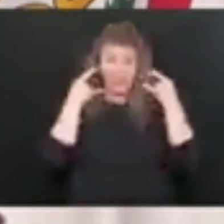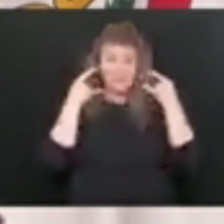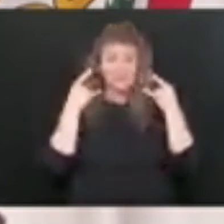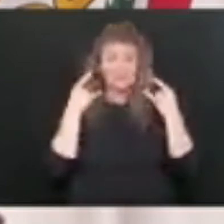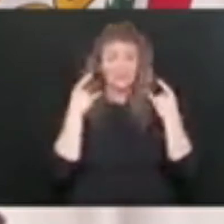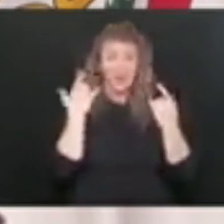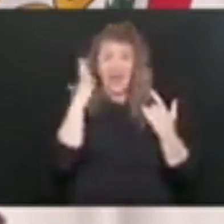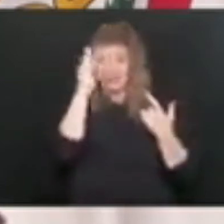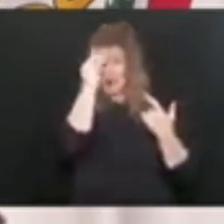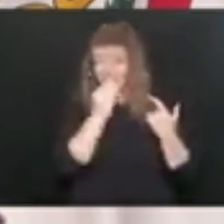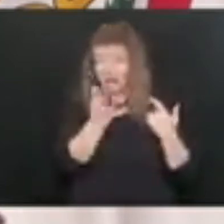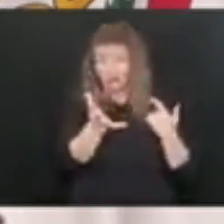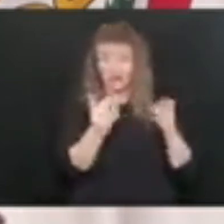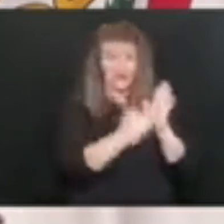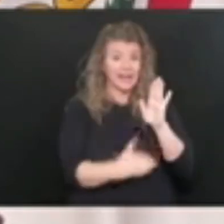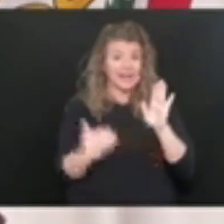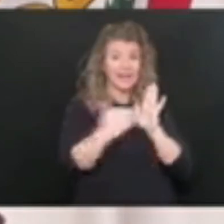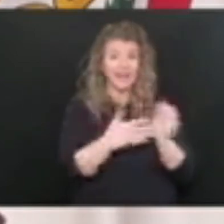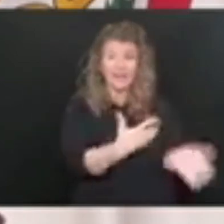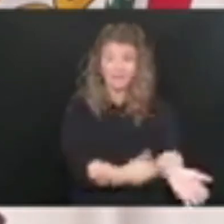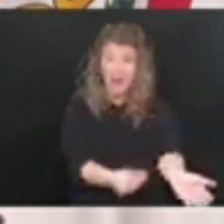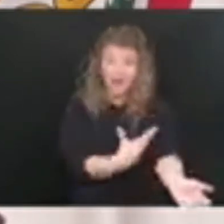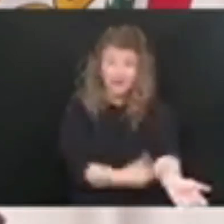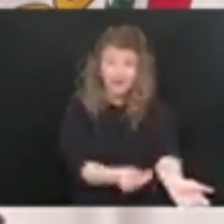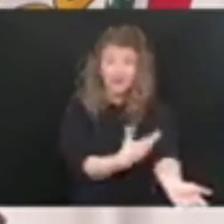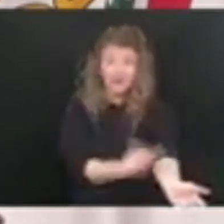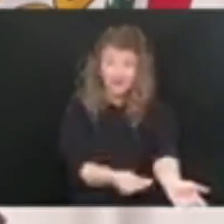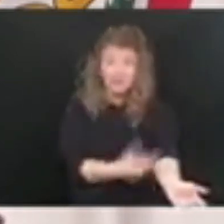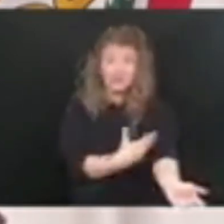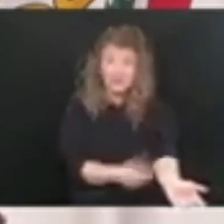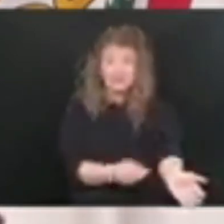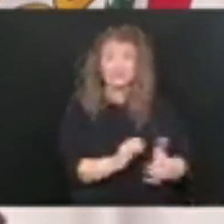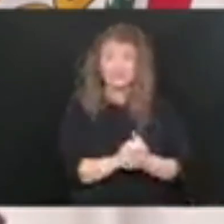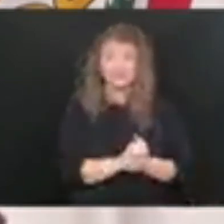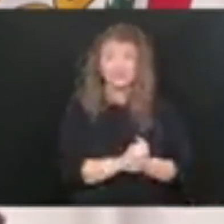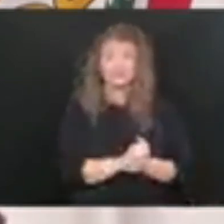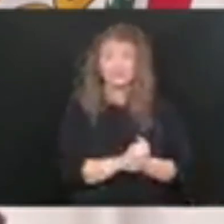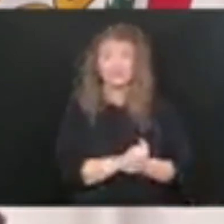that. I ask you over and over to give blood. From